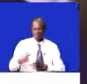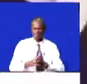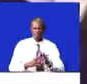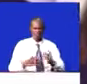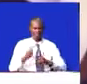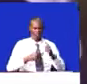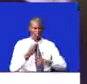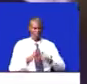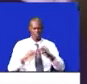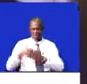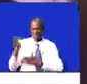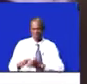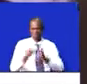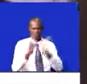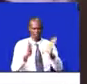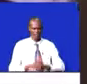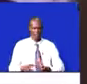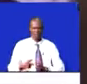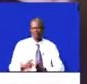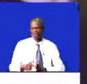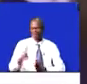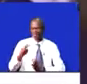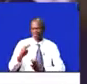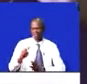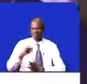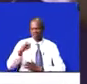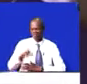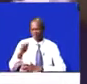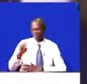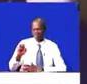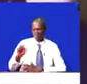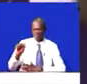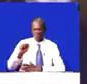Homabay, Dr. James Nika, our chairman of Duol,